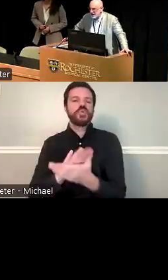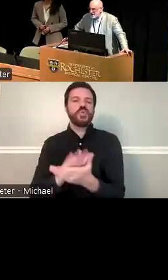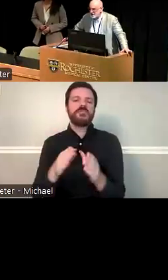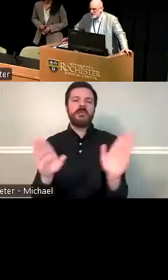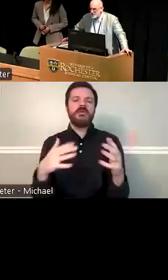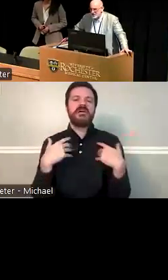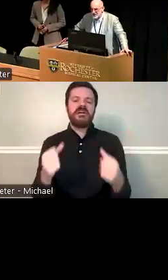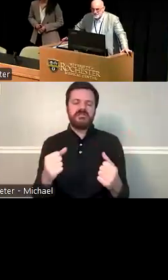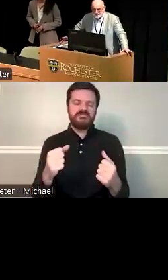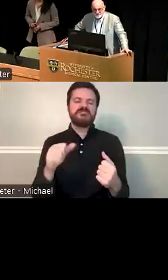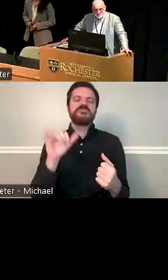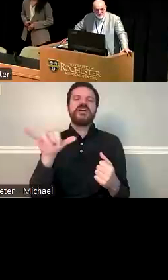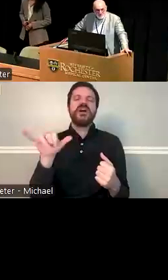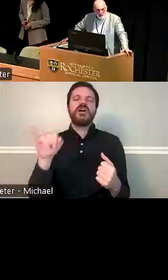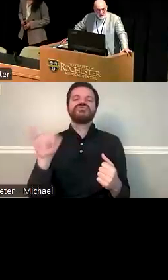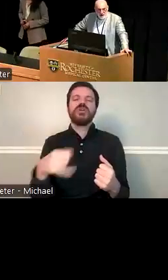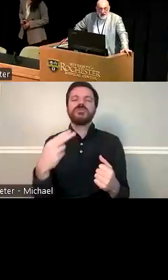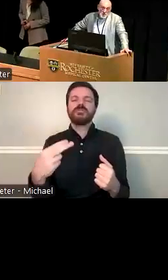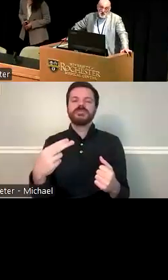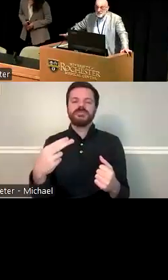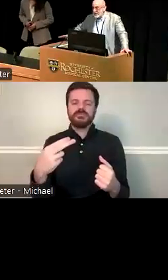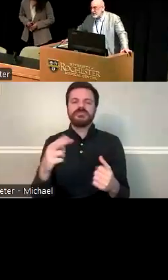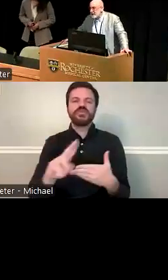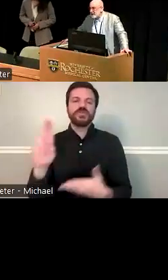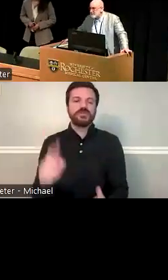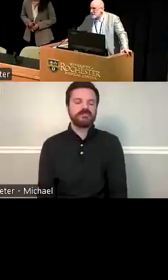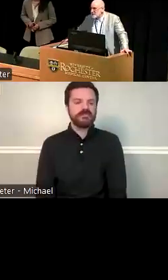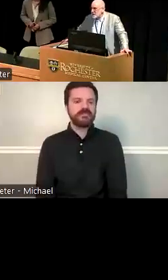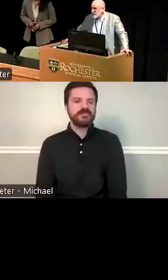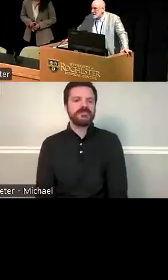Johns Hopkins University. And one of the